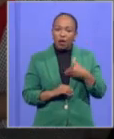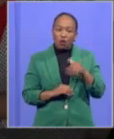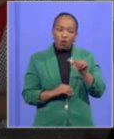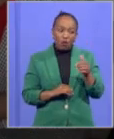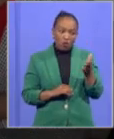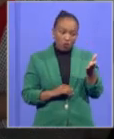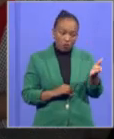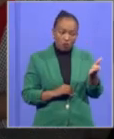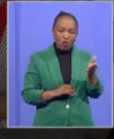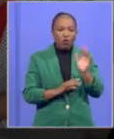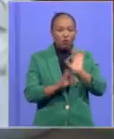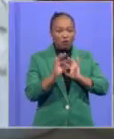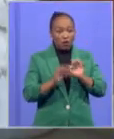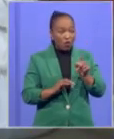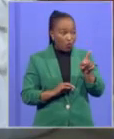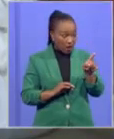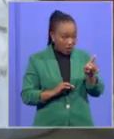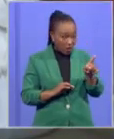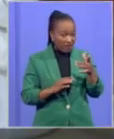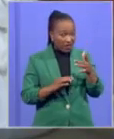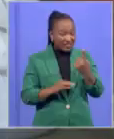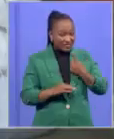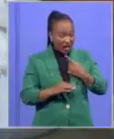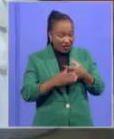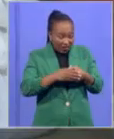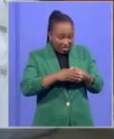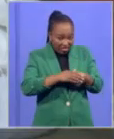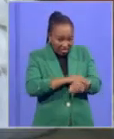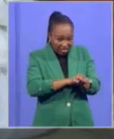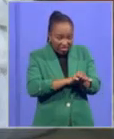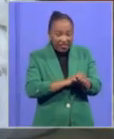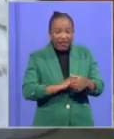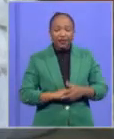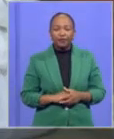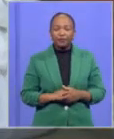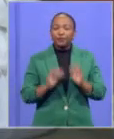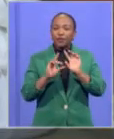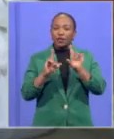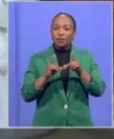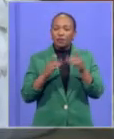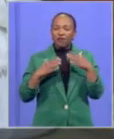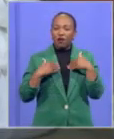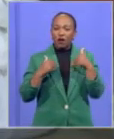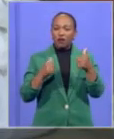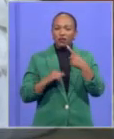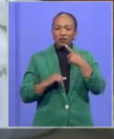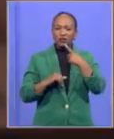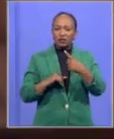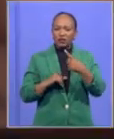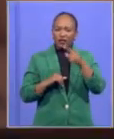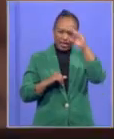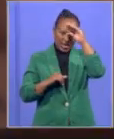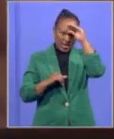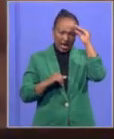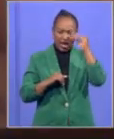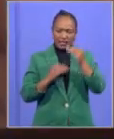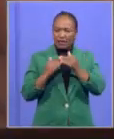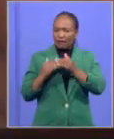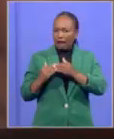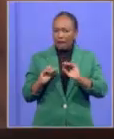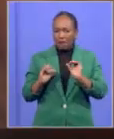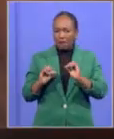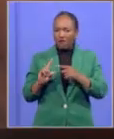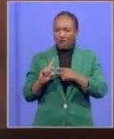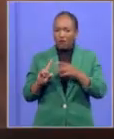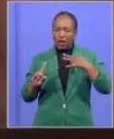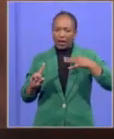ha o ipepisitse mo ba. Lefapha la bophelo le hanane le ditlaleo tsa hore baoki ba sitilwe ho hlokomela morwetsana eo